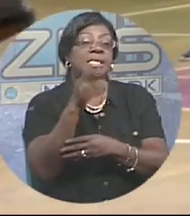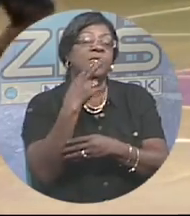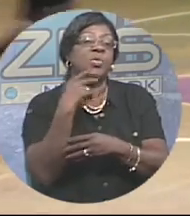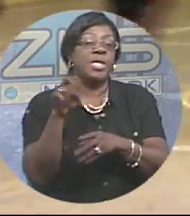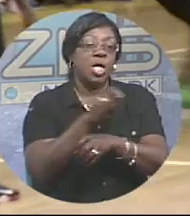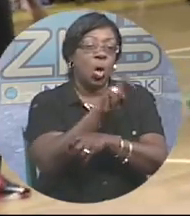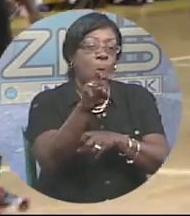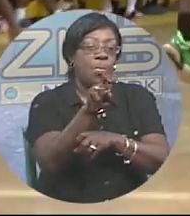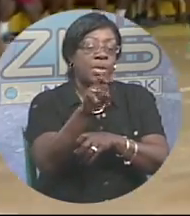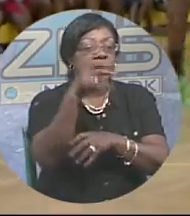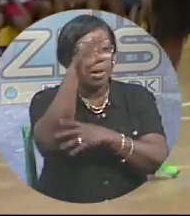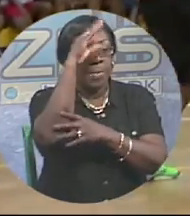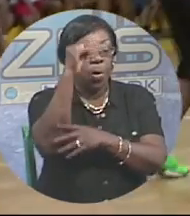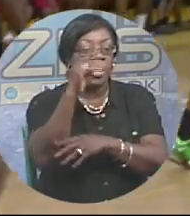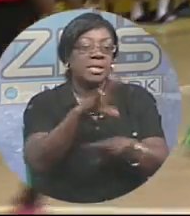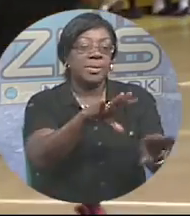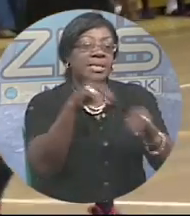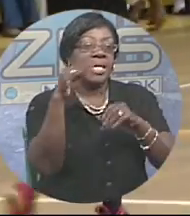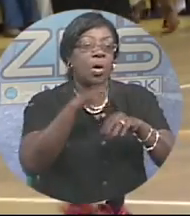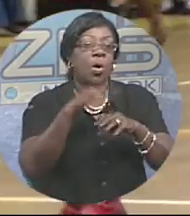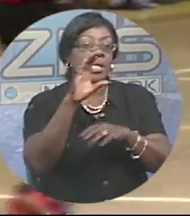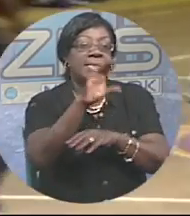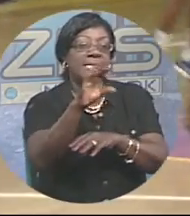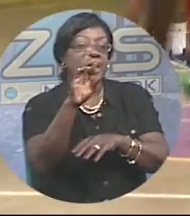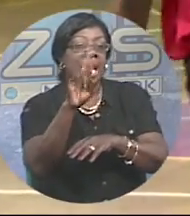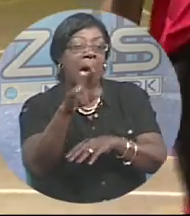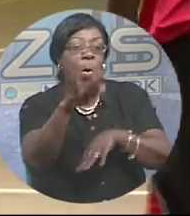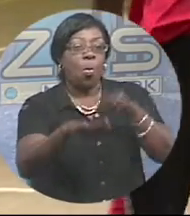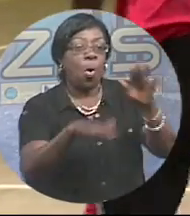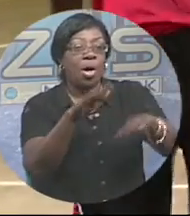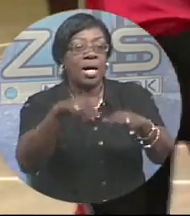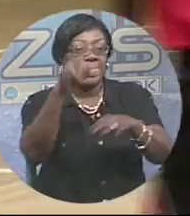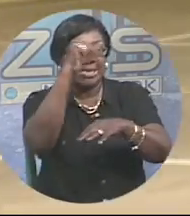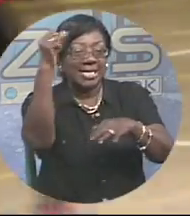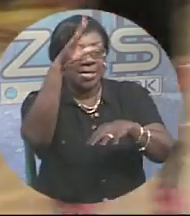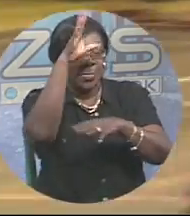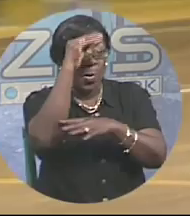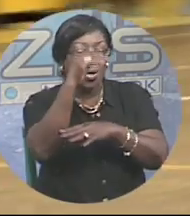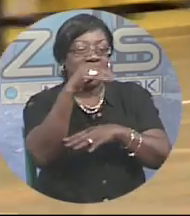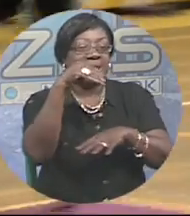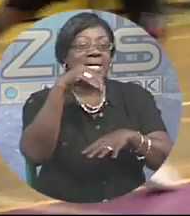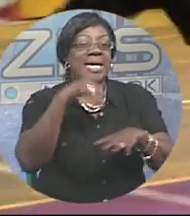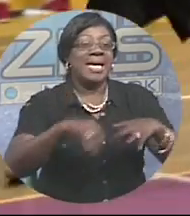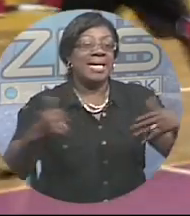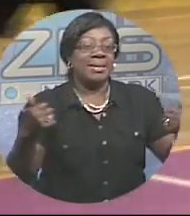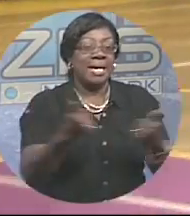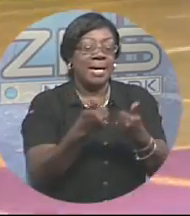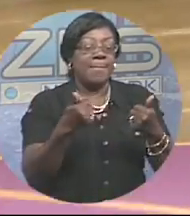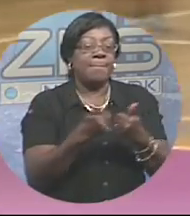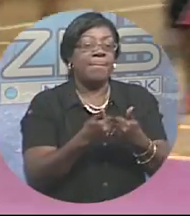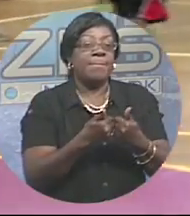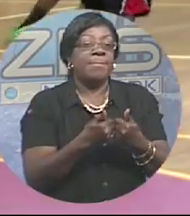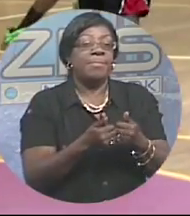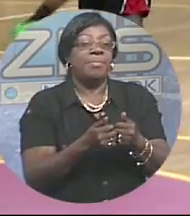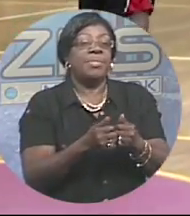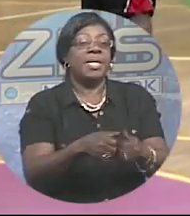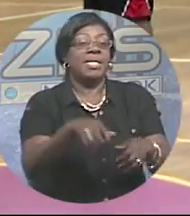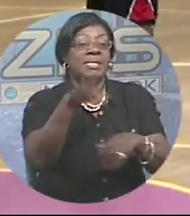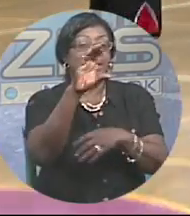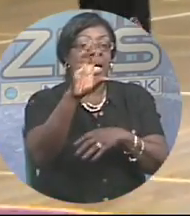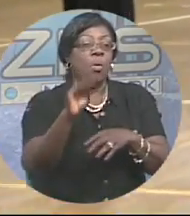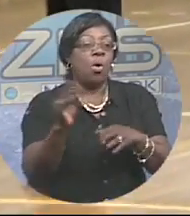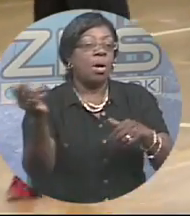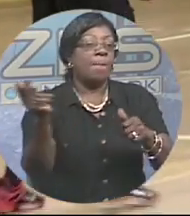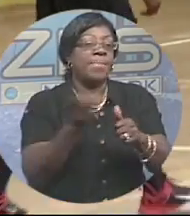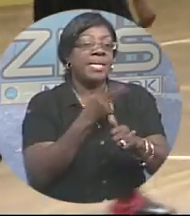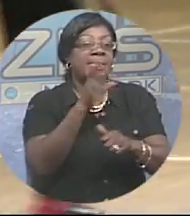Cobras senior boys, they will take on C.R. Walker senior boys in the championship because C.R. Walker got past C.I. Gibson senior boys